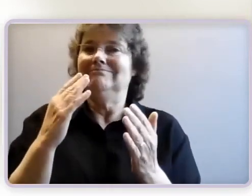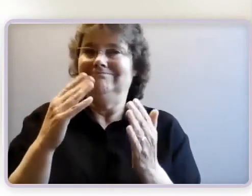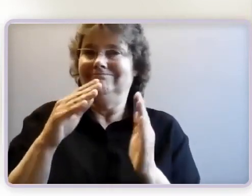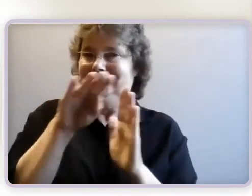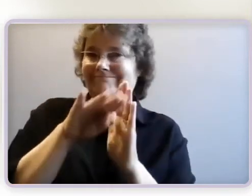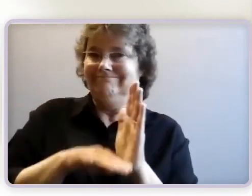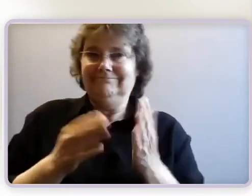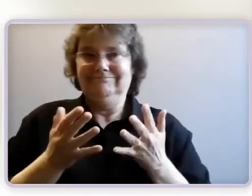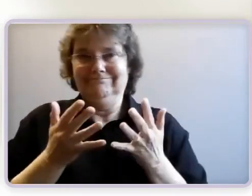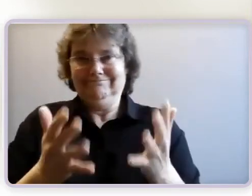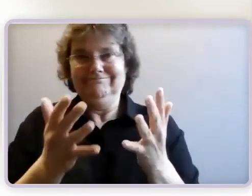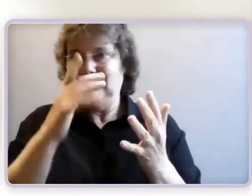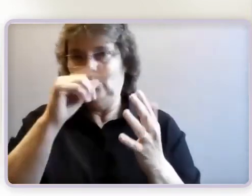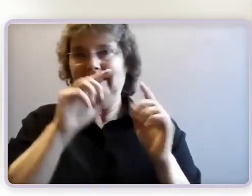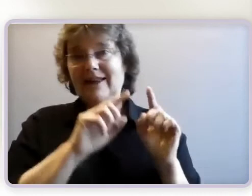over.